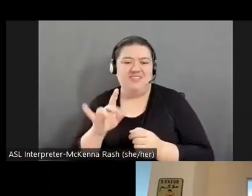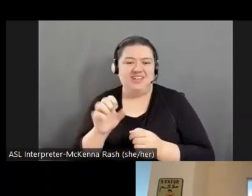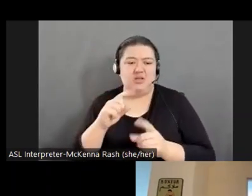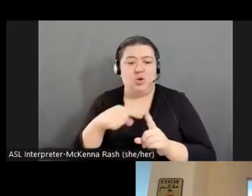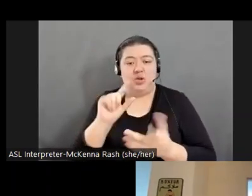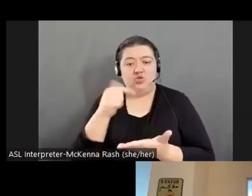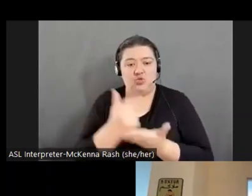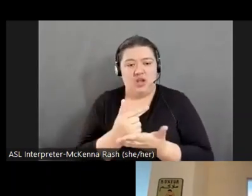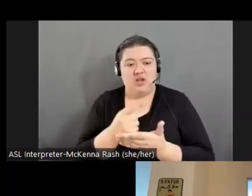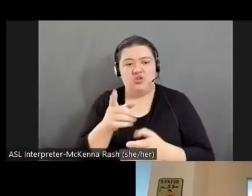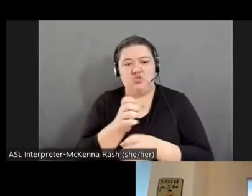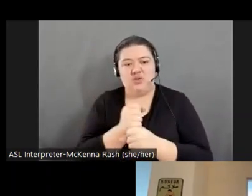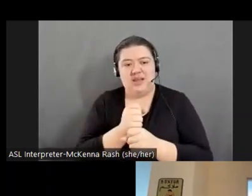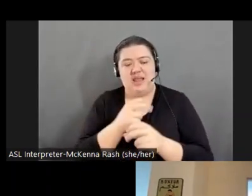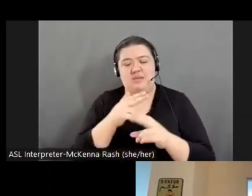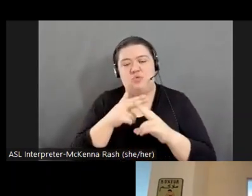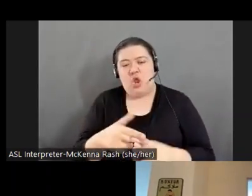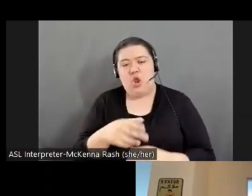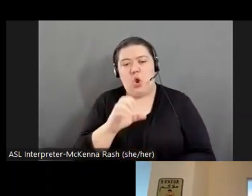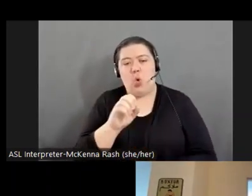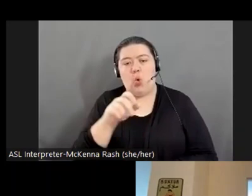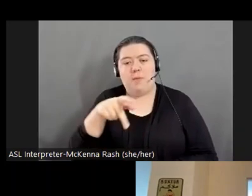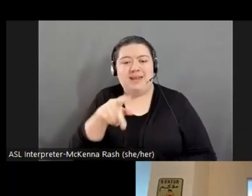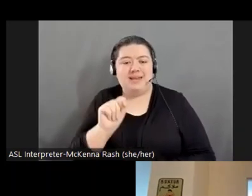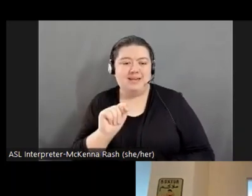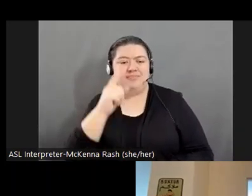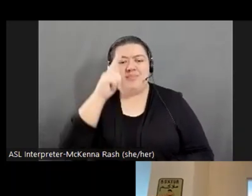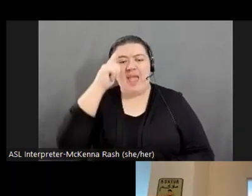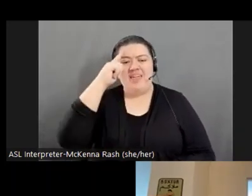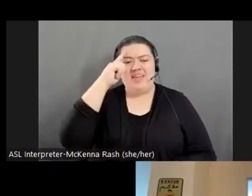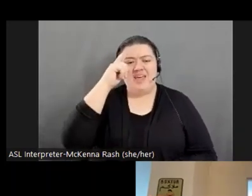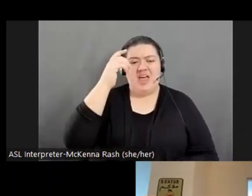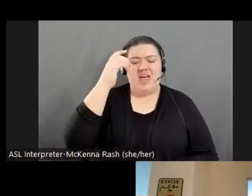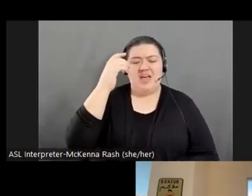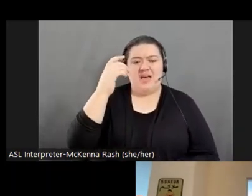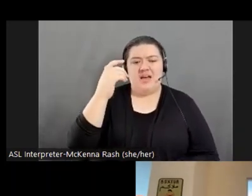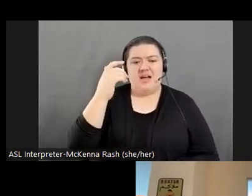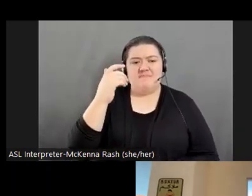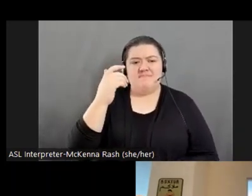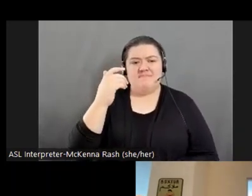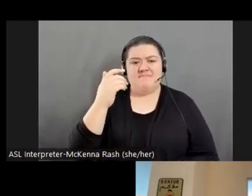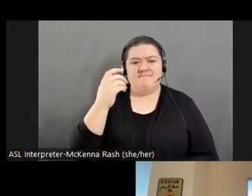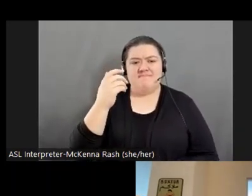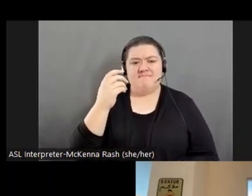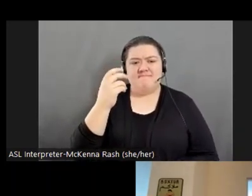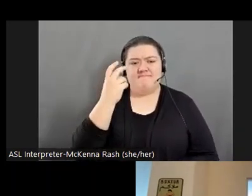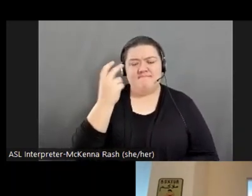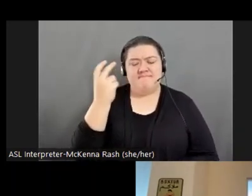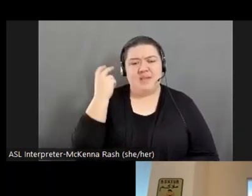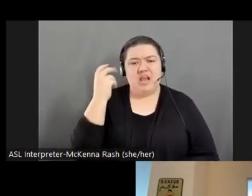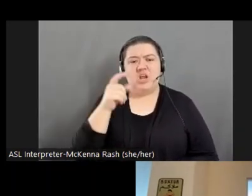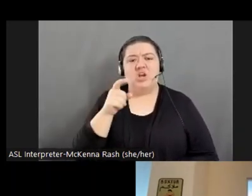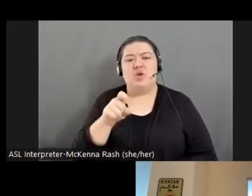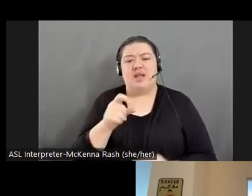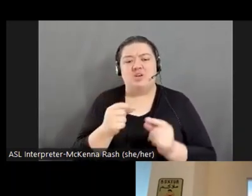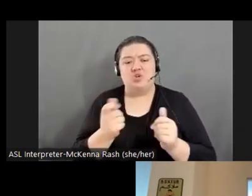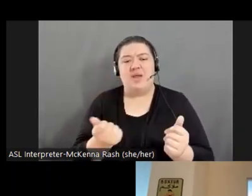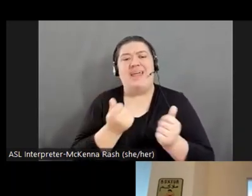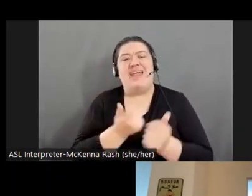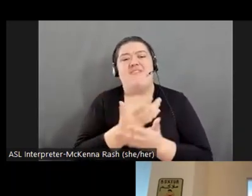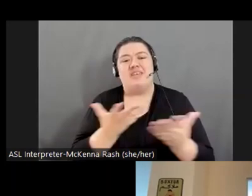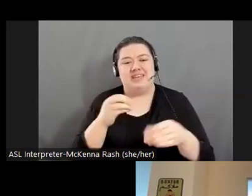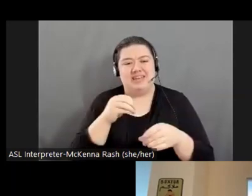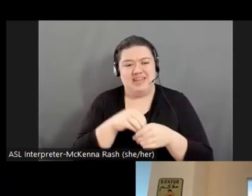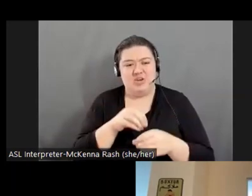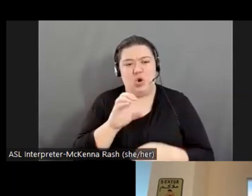get something called an OPT. And I think the thought was, it was like you have to do everything in your OPT